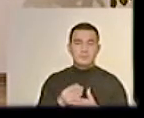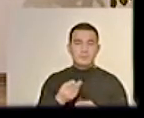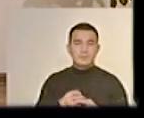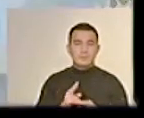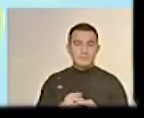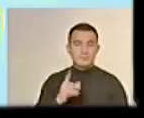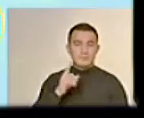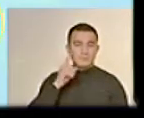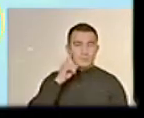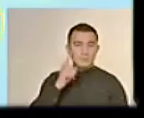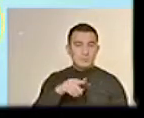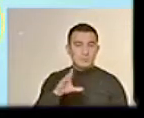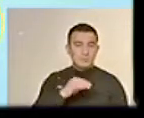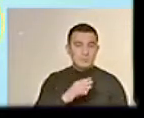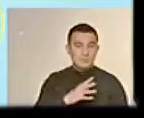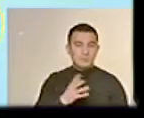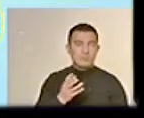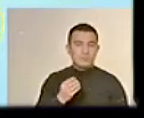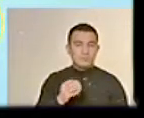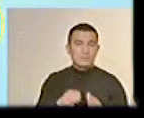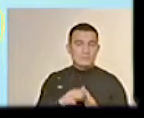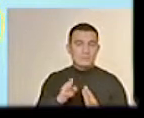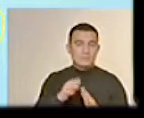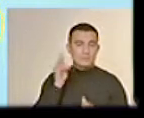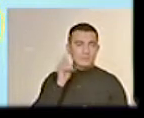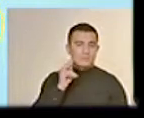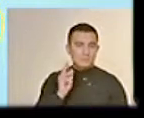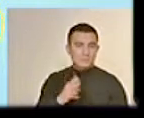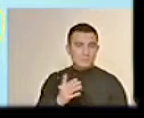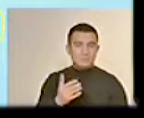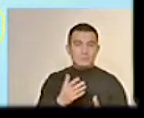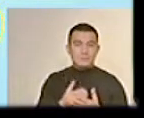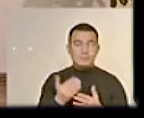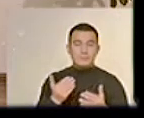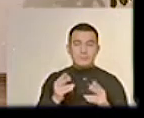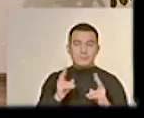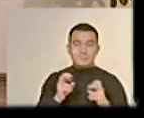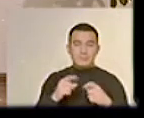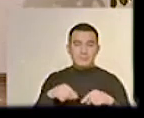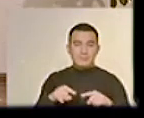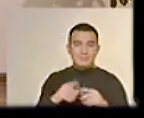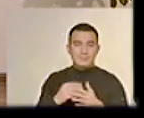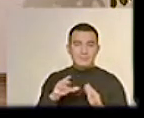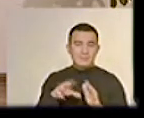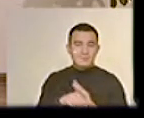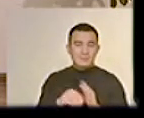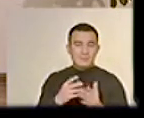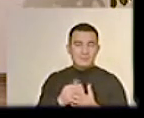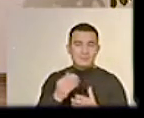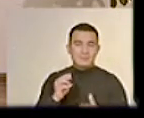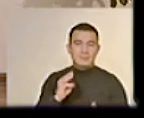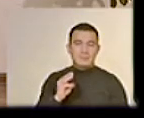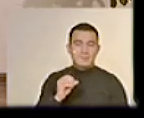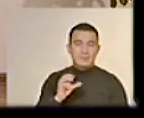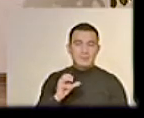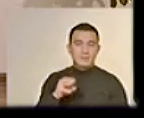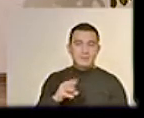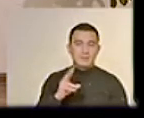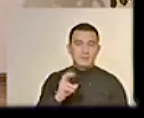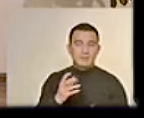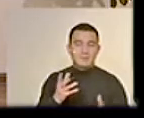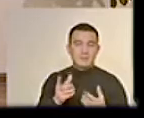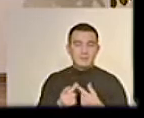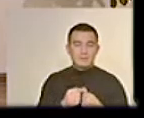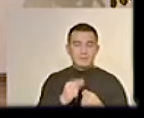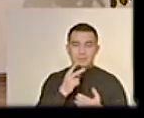yanada mustahkamlash uchun aynan kislorod mavzusiga oid masala va test topshiriqlarini birgalikda yechib